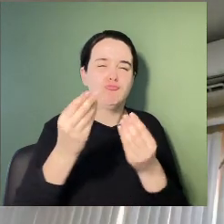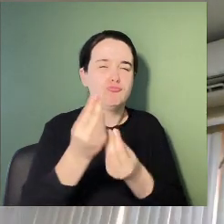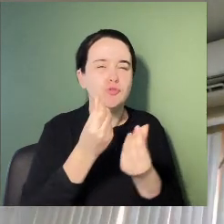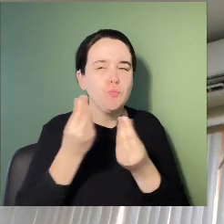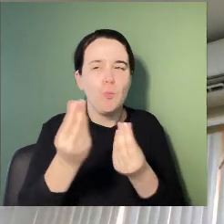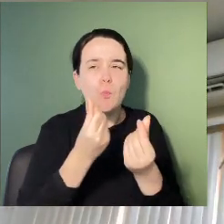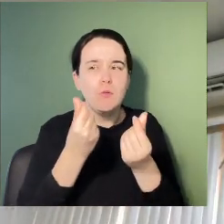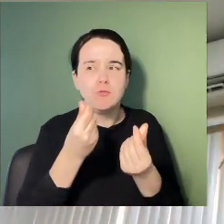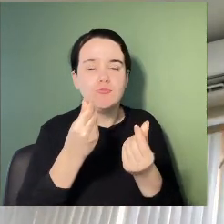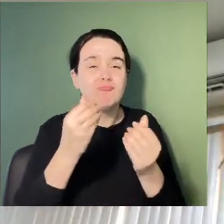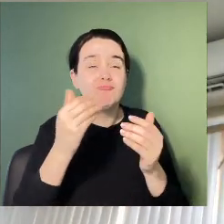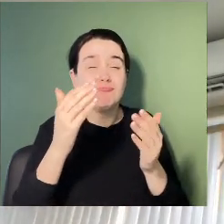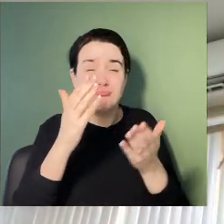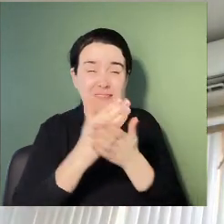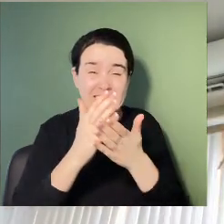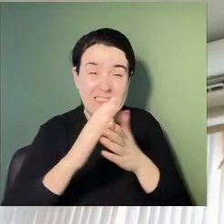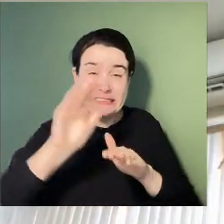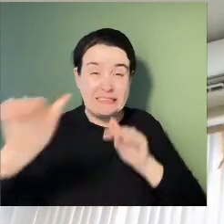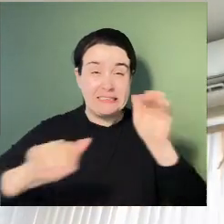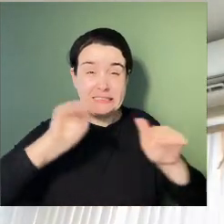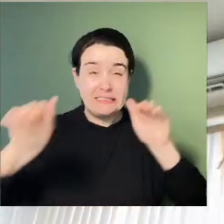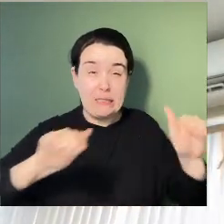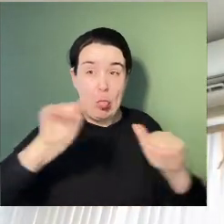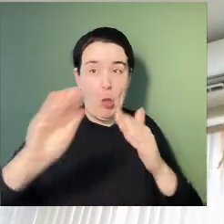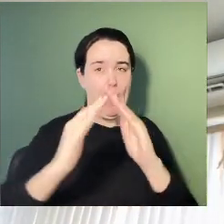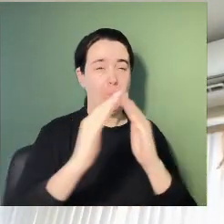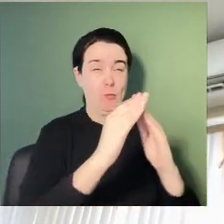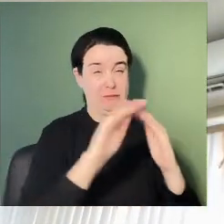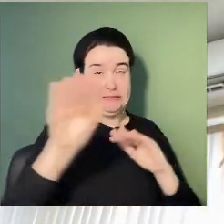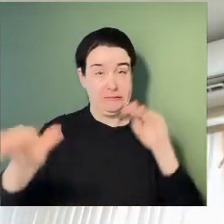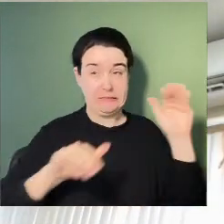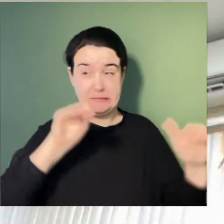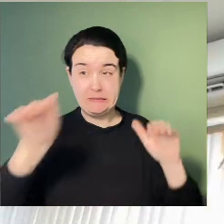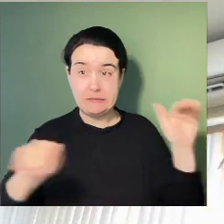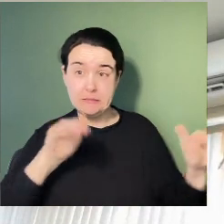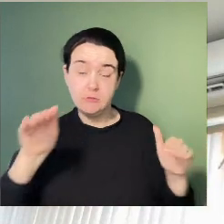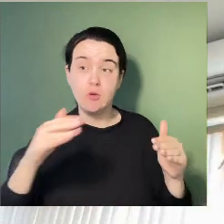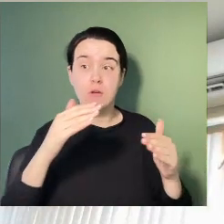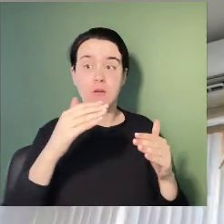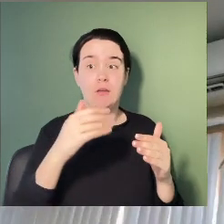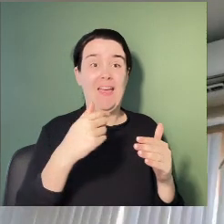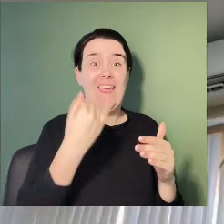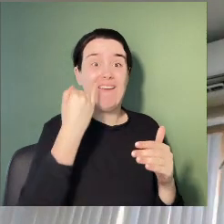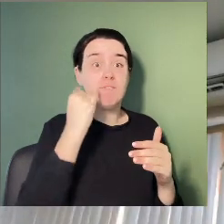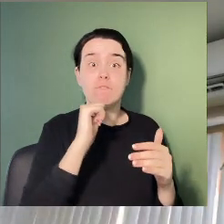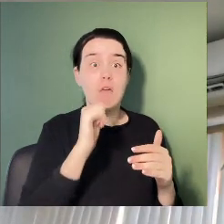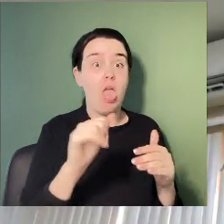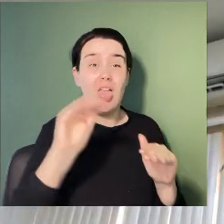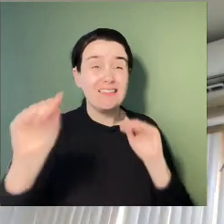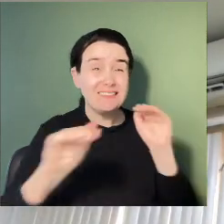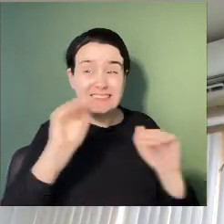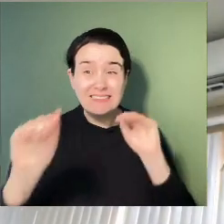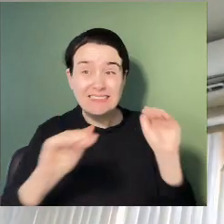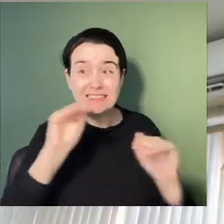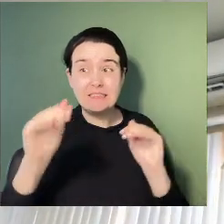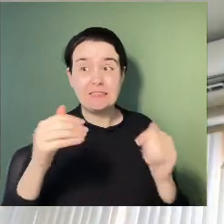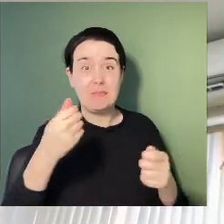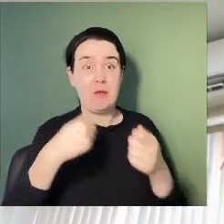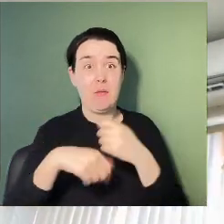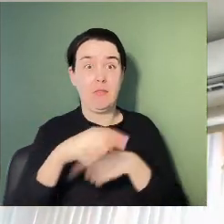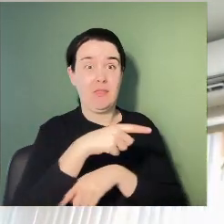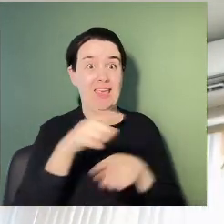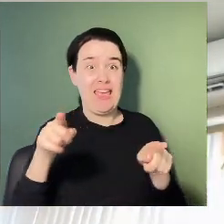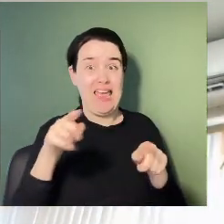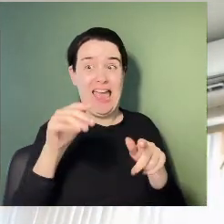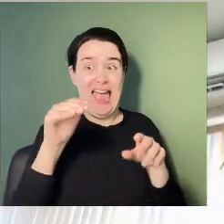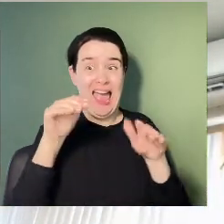go out into these communities. But if we don't do that and we solely rely on the access to